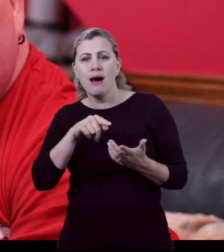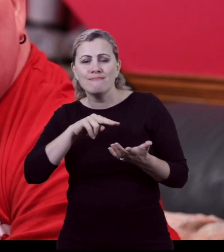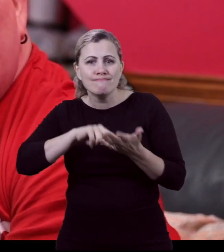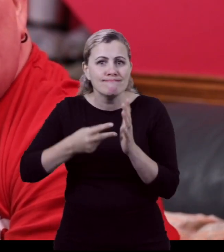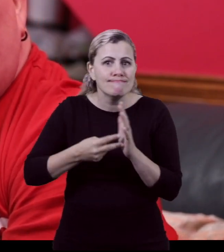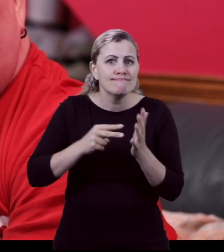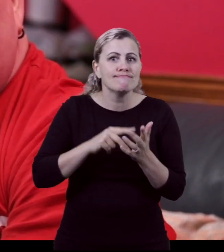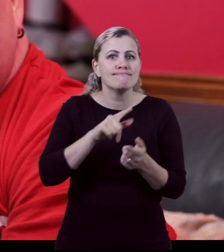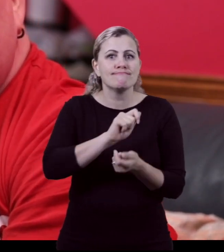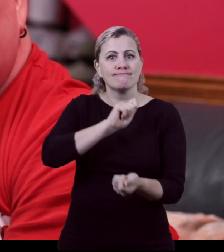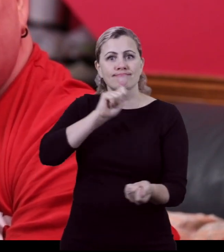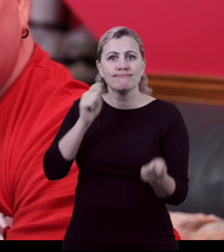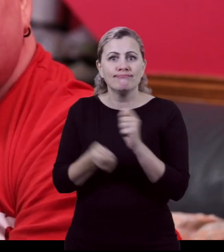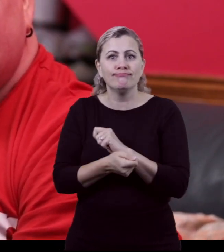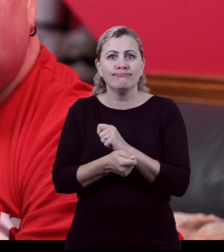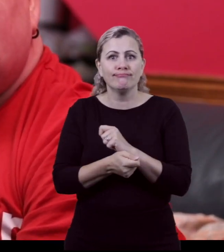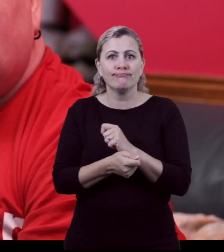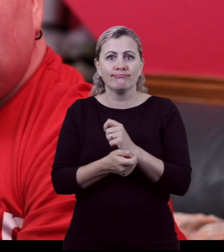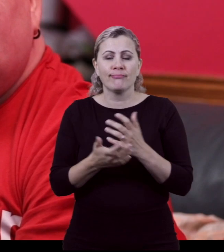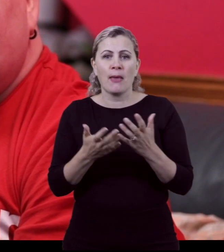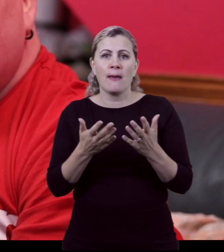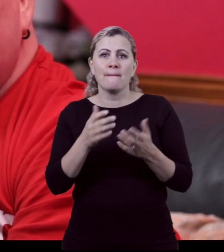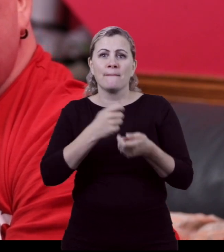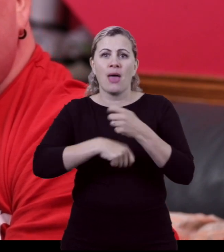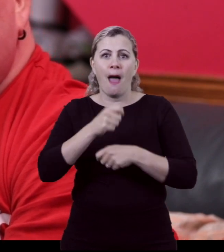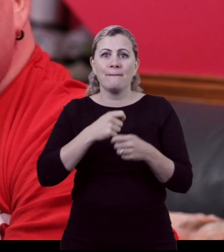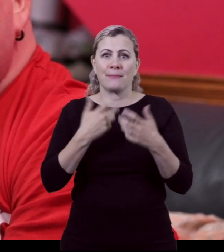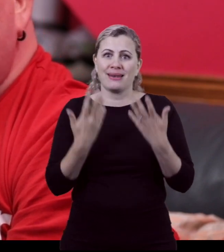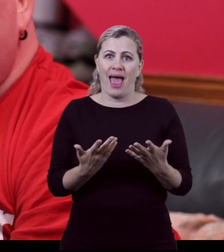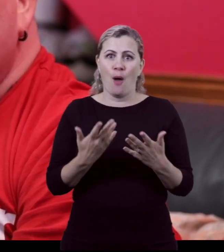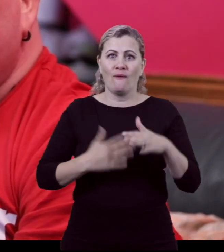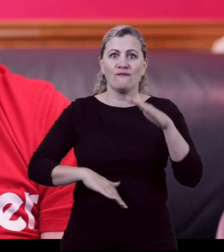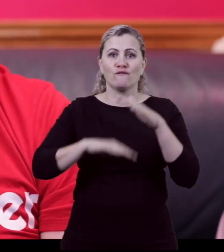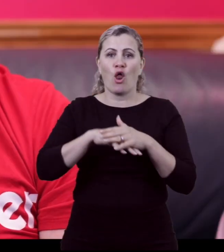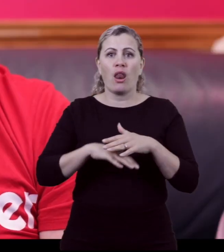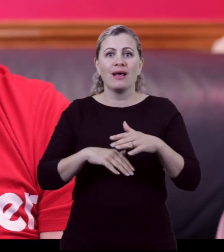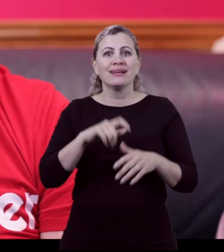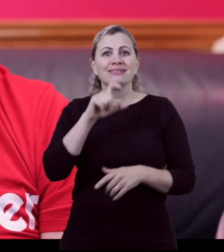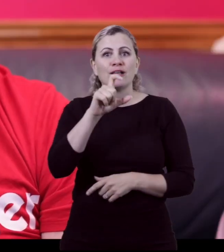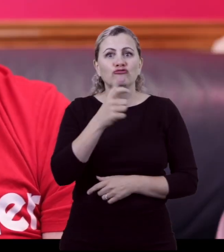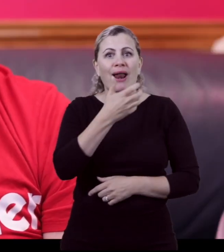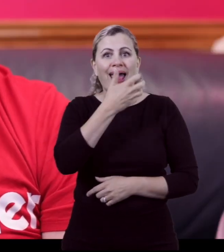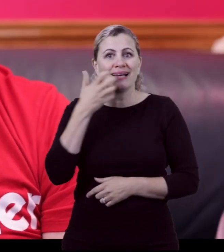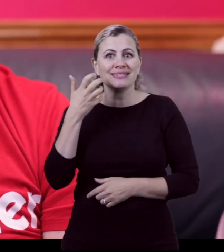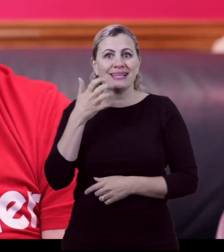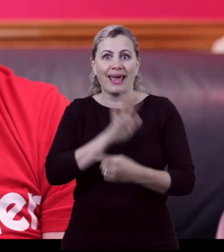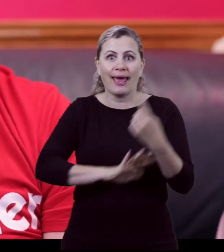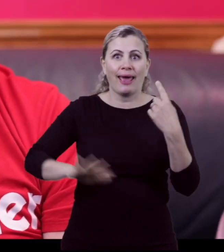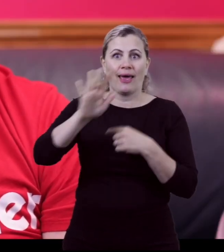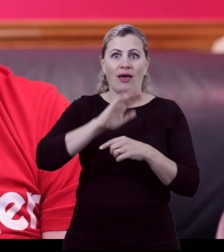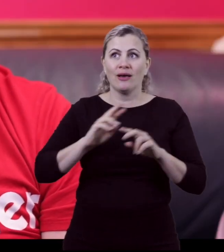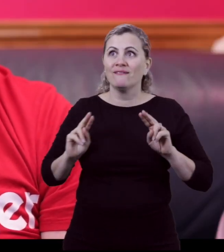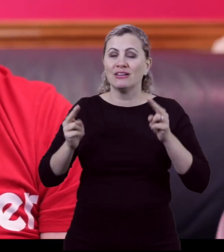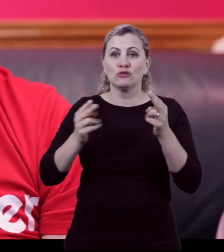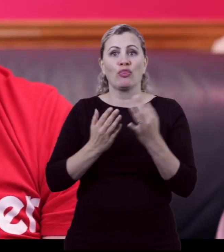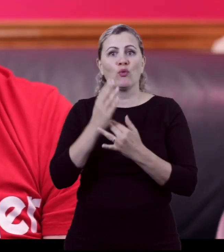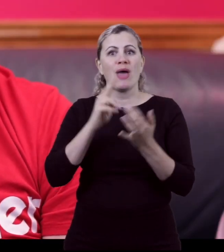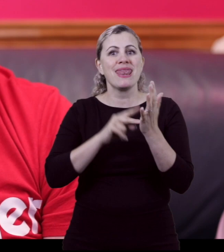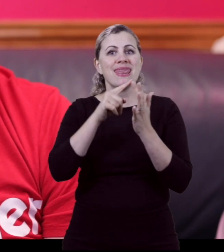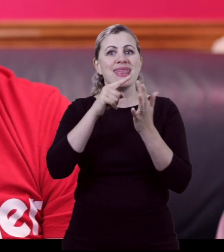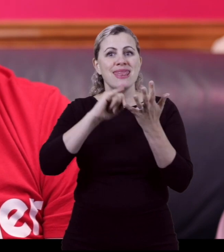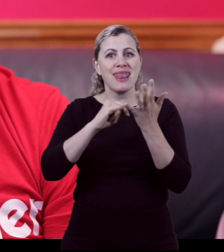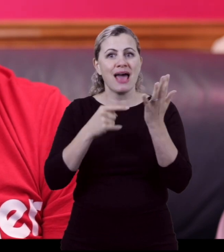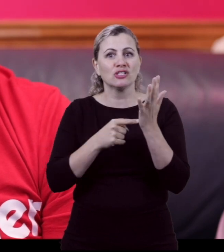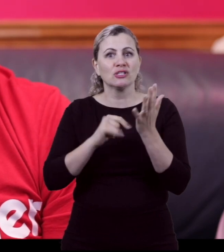done, and you know, fair play. I don't think there isn't anything that I haven't